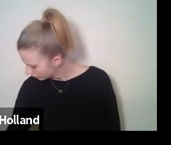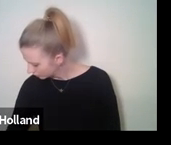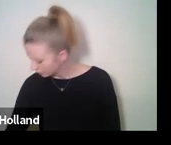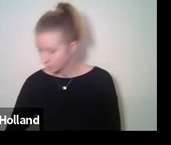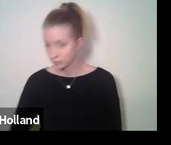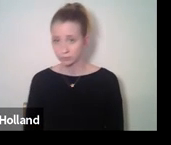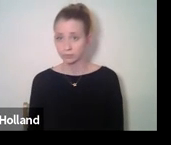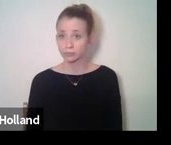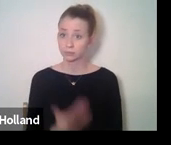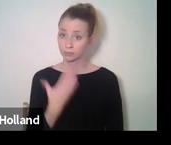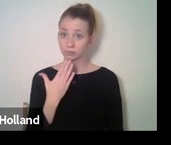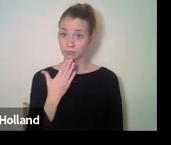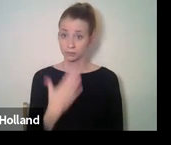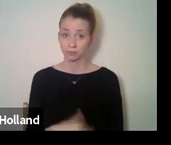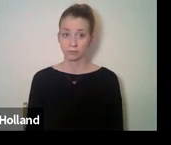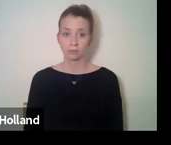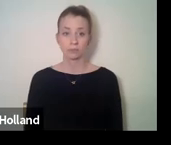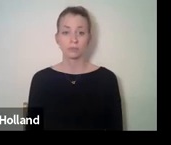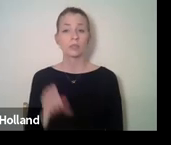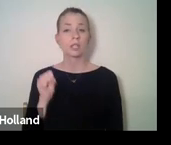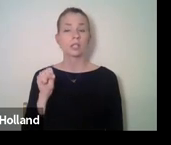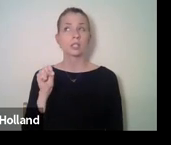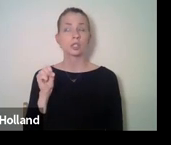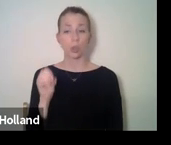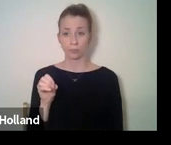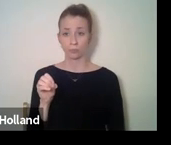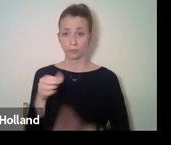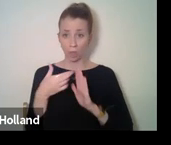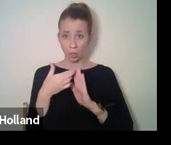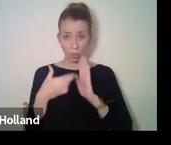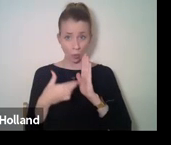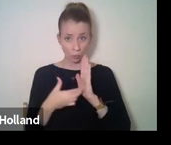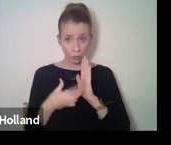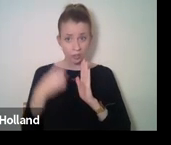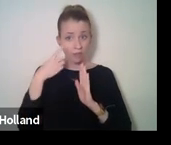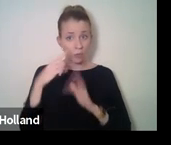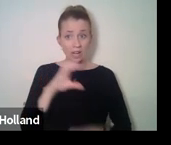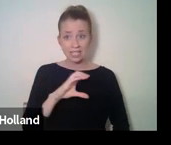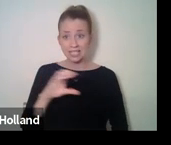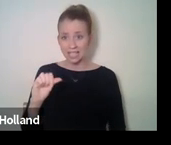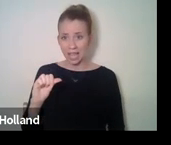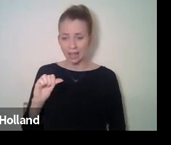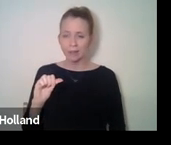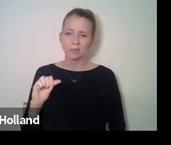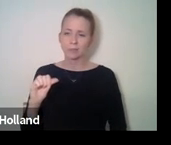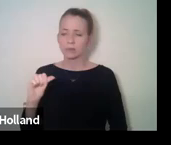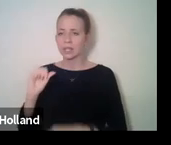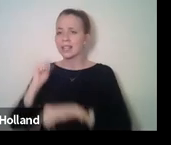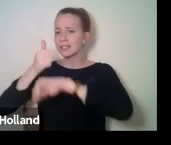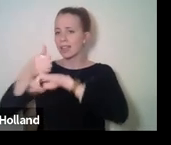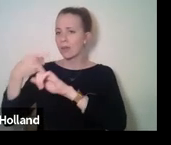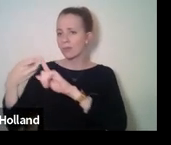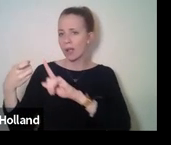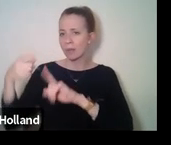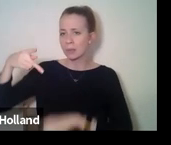Gracias. So the rules for CCA established by the Public Service Commission allow